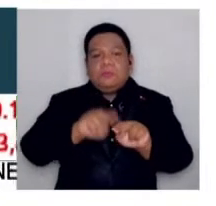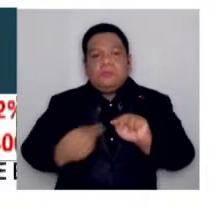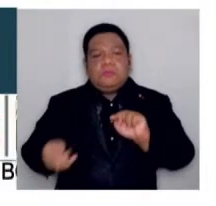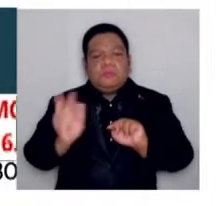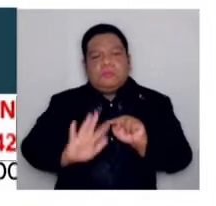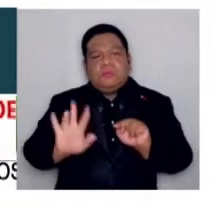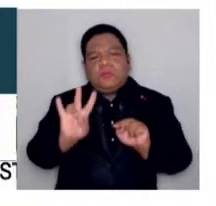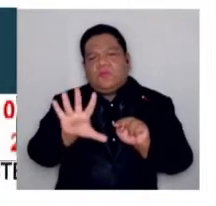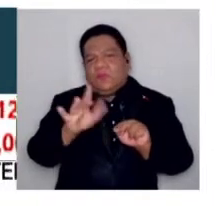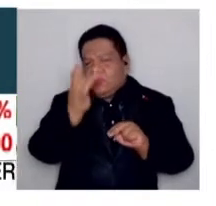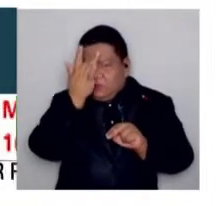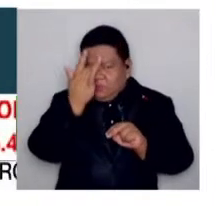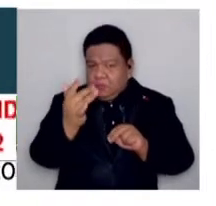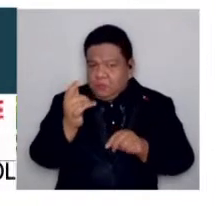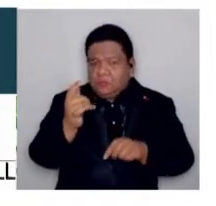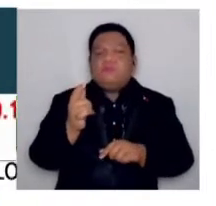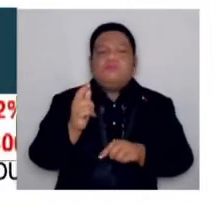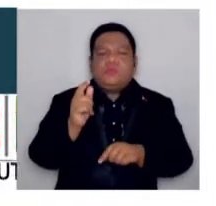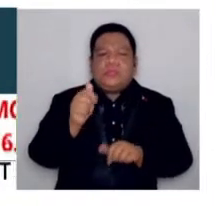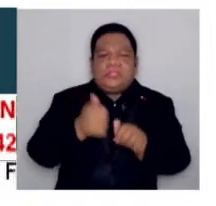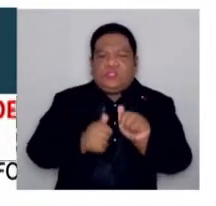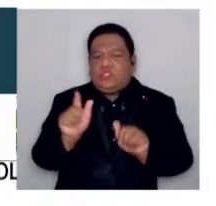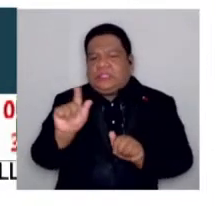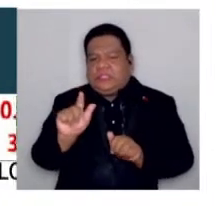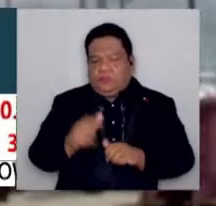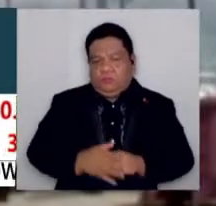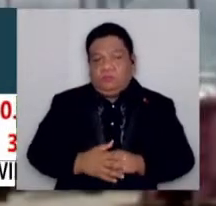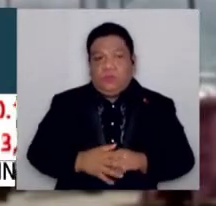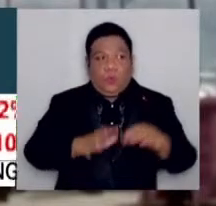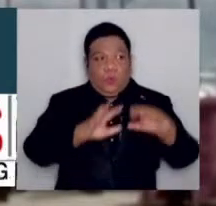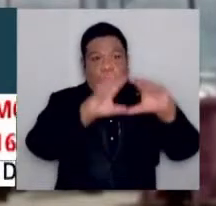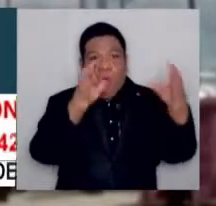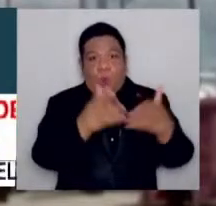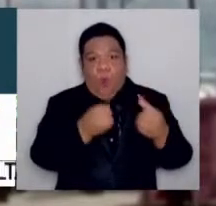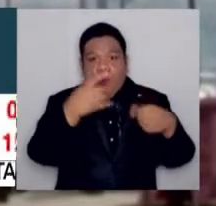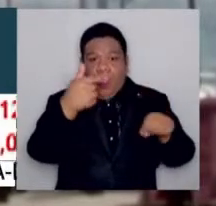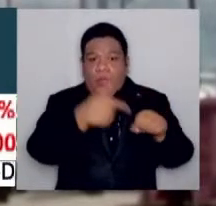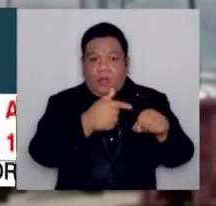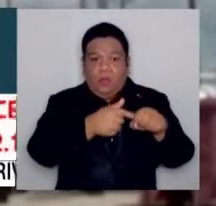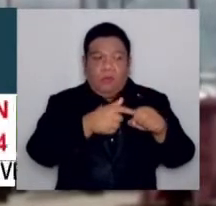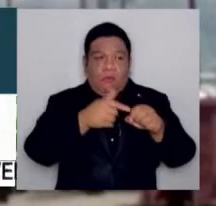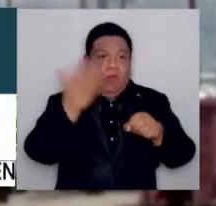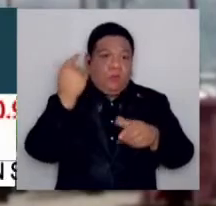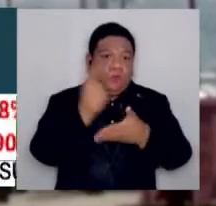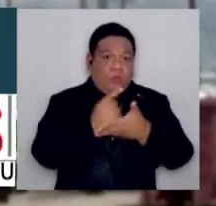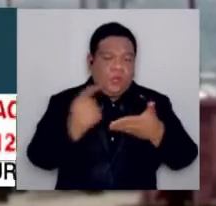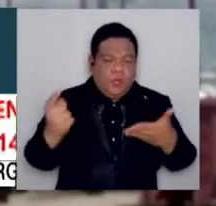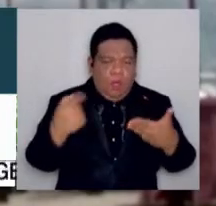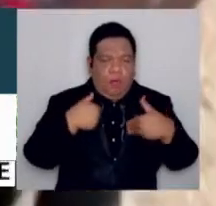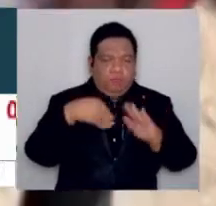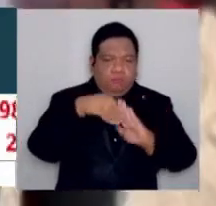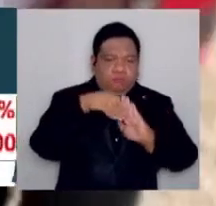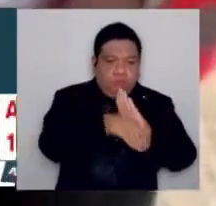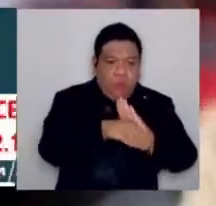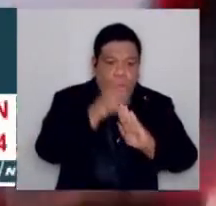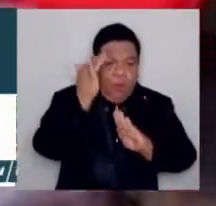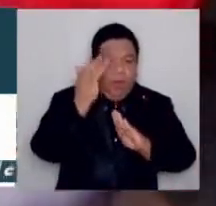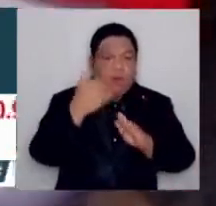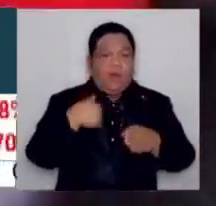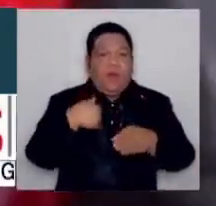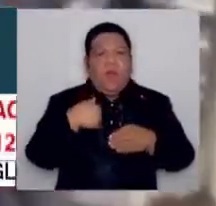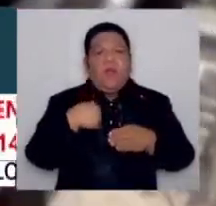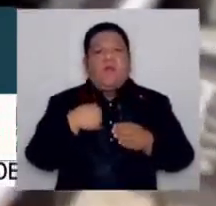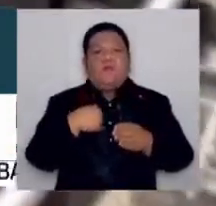up to 75 centavos per liter. Global crude prices sank last week as Saudi Arabia's oil output is set to surpass